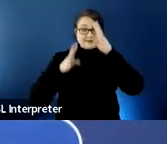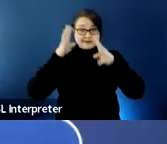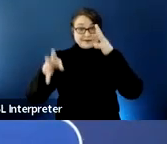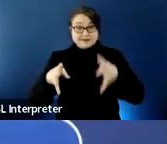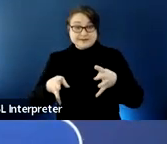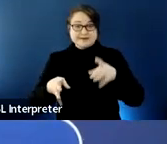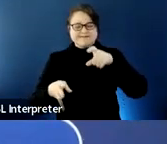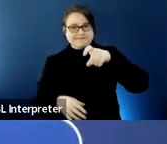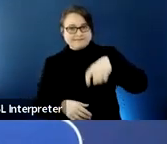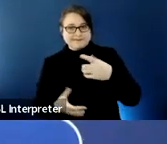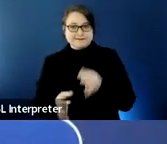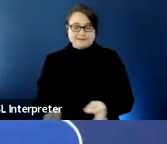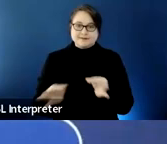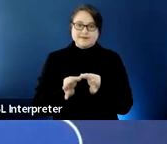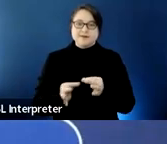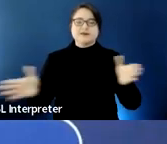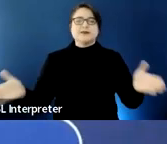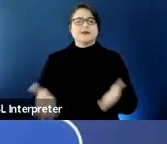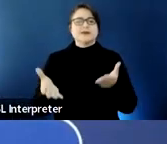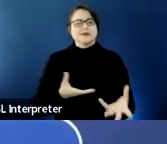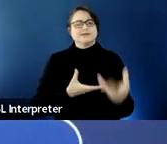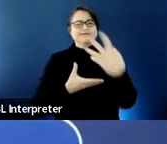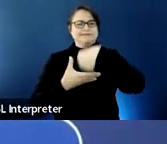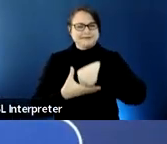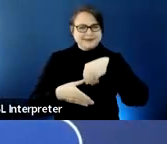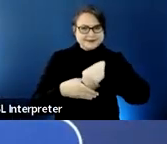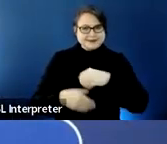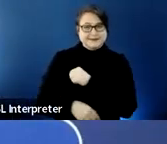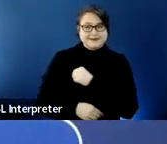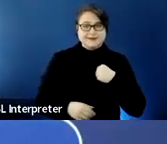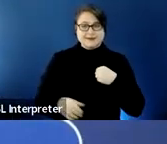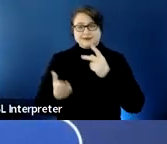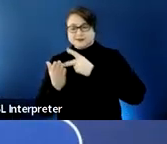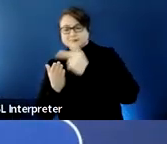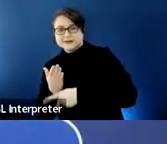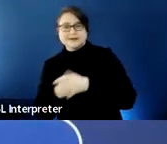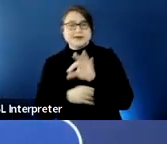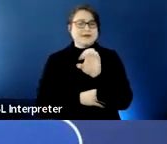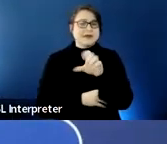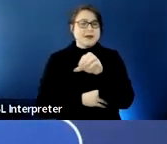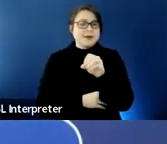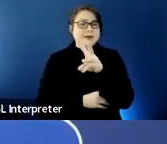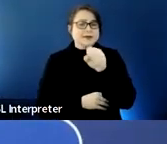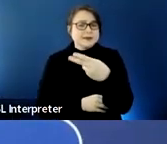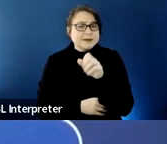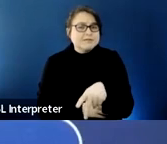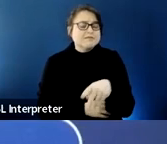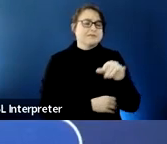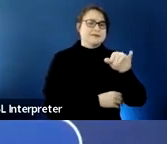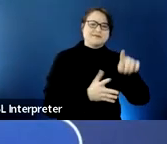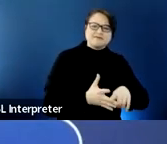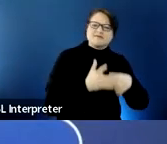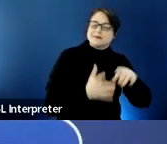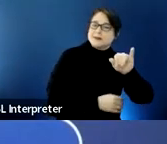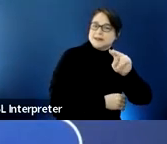to diverse communities to encourage participation in our agency's programs, fellowships, and initiatives, and to make sure our science